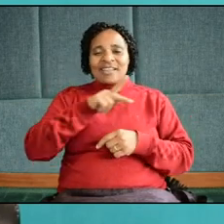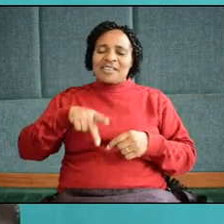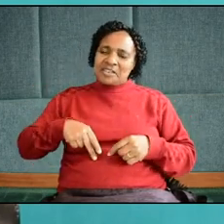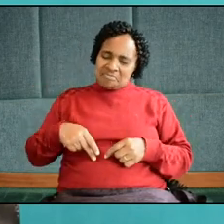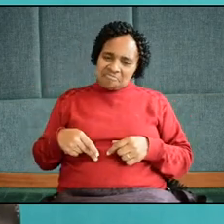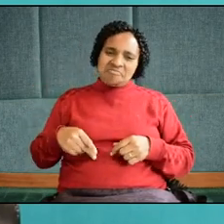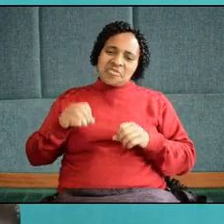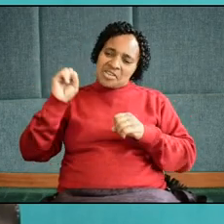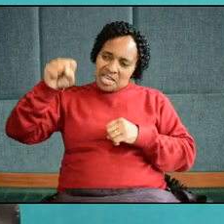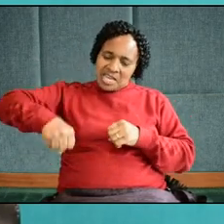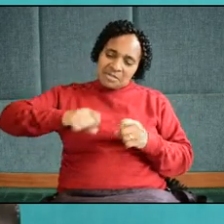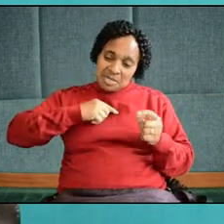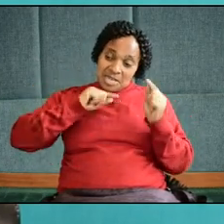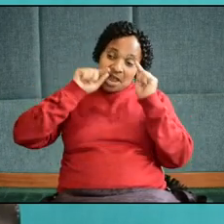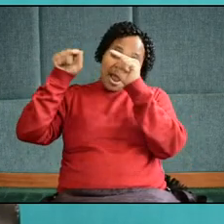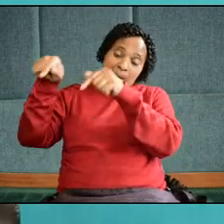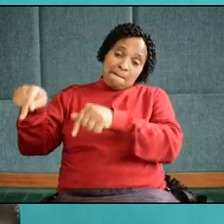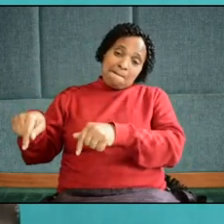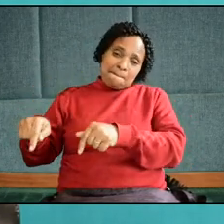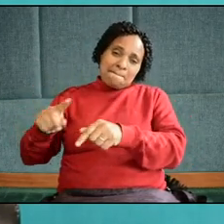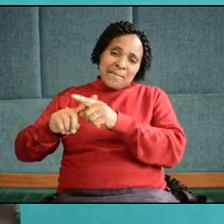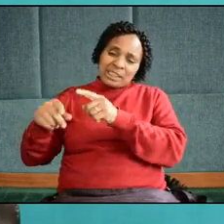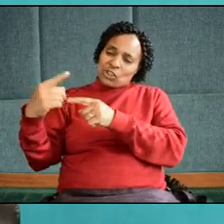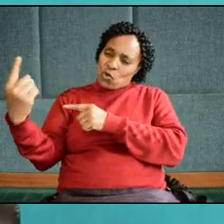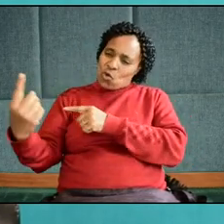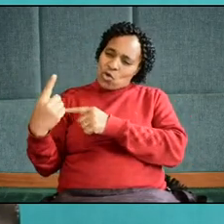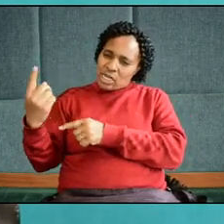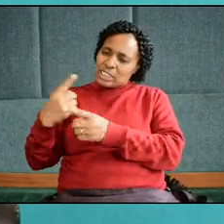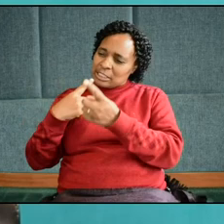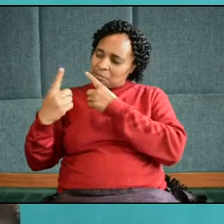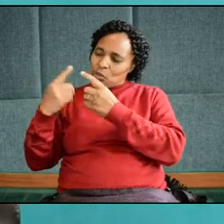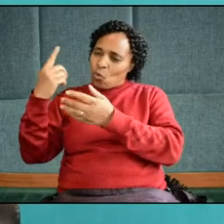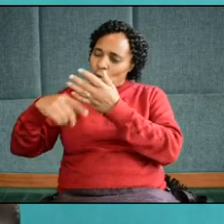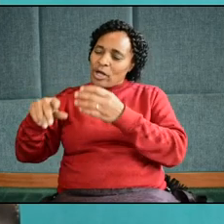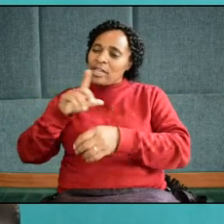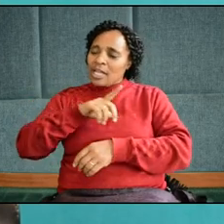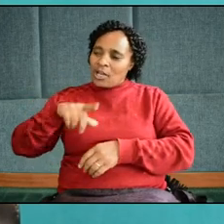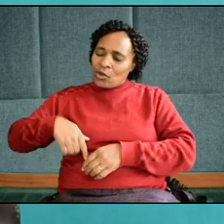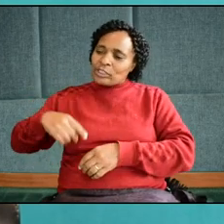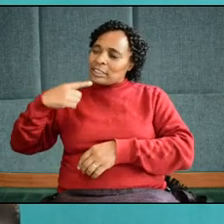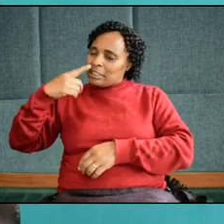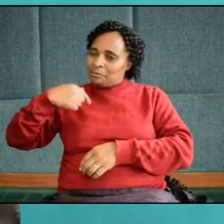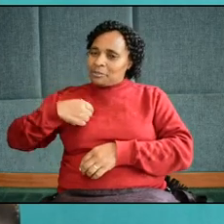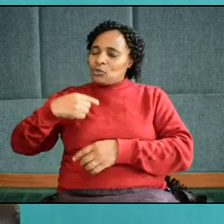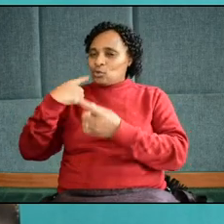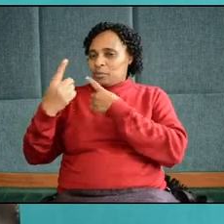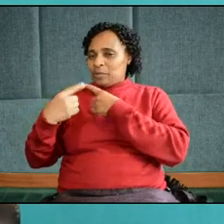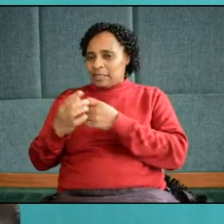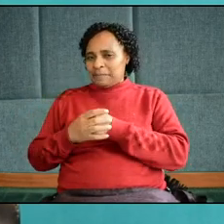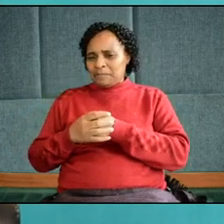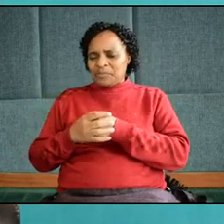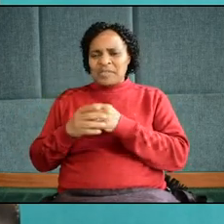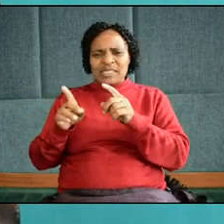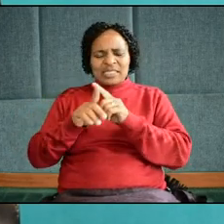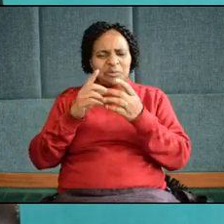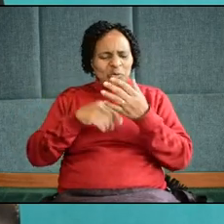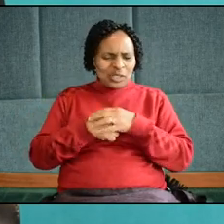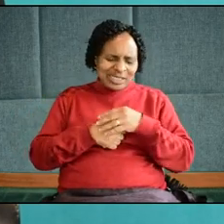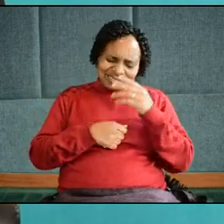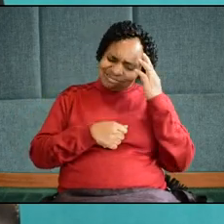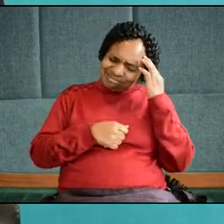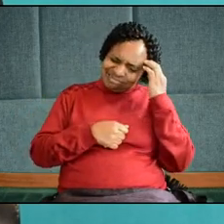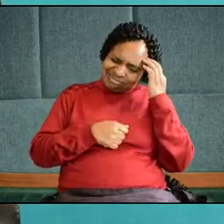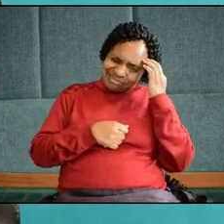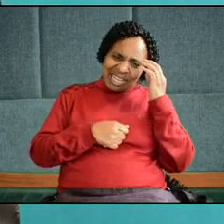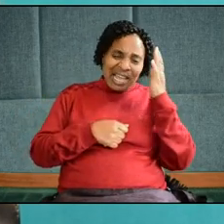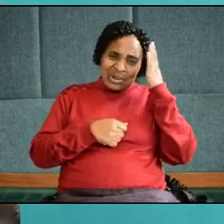that, yes, I'll come, but I'll only speak what the Lord tells me to speak. But even as he's saying that, he's like,